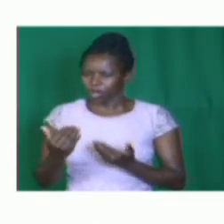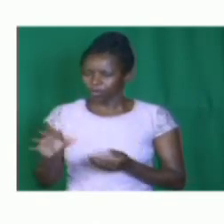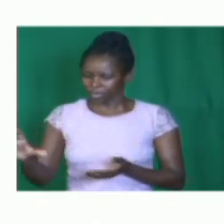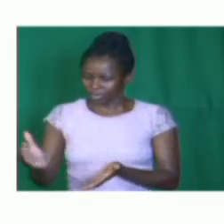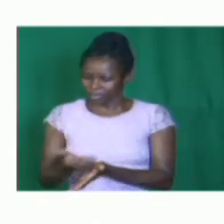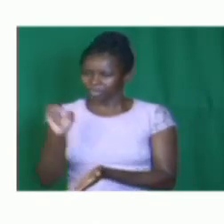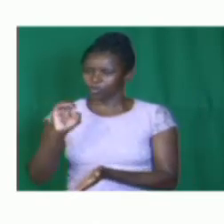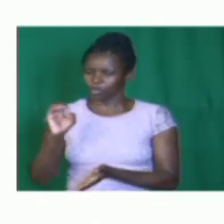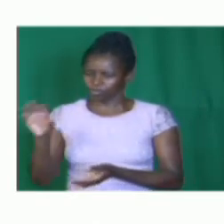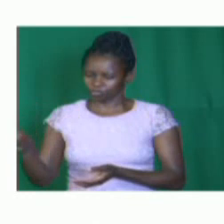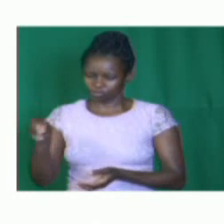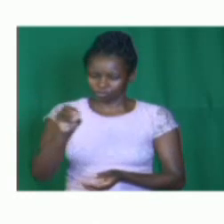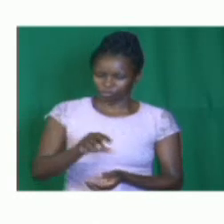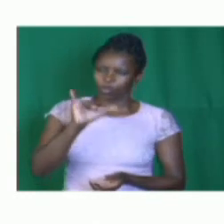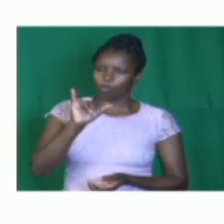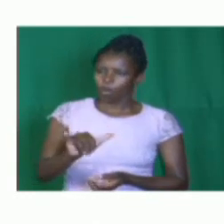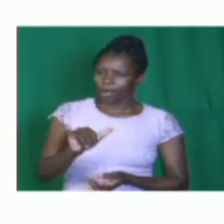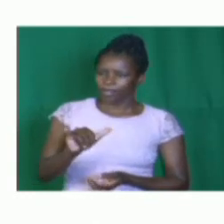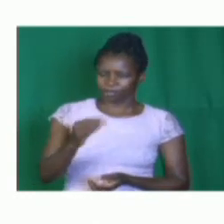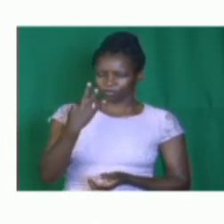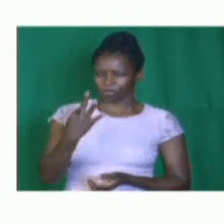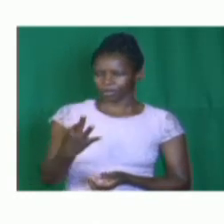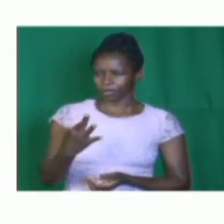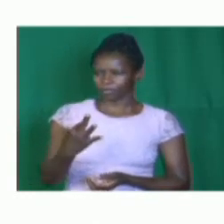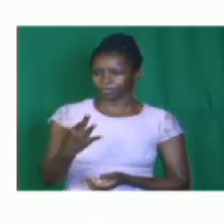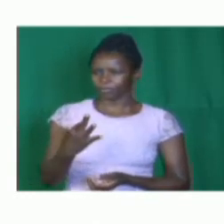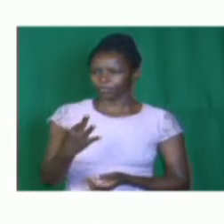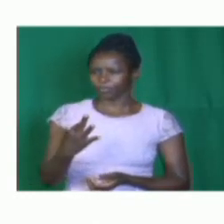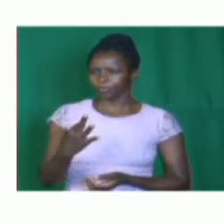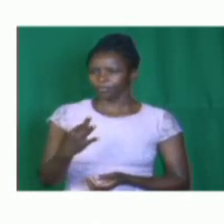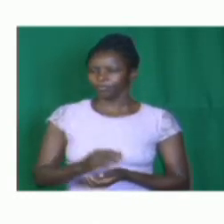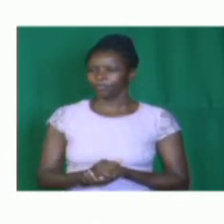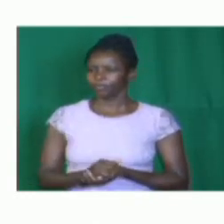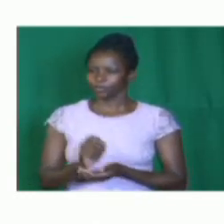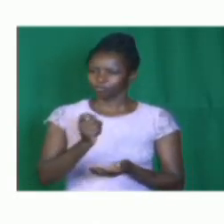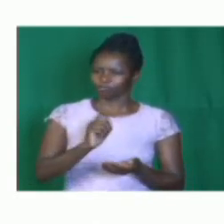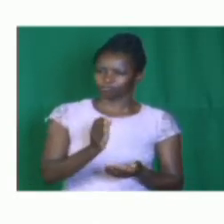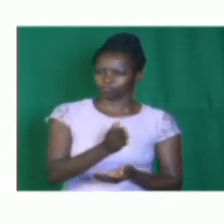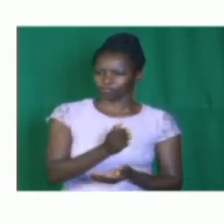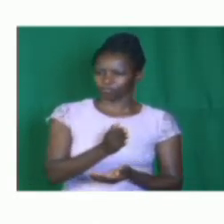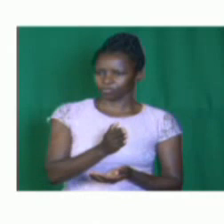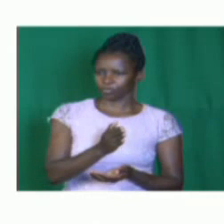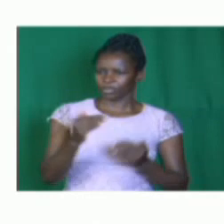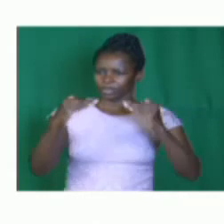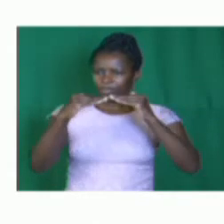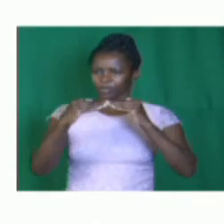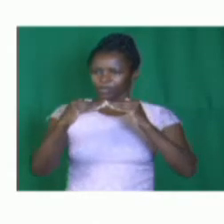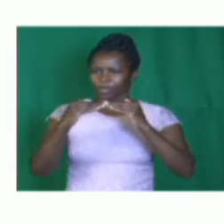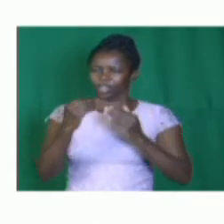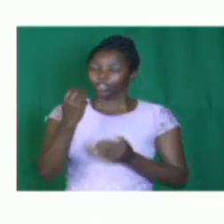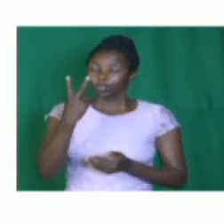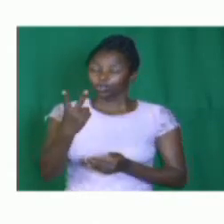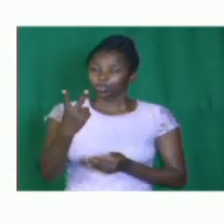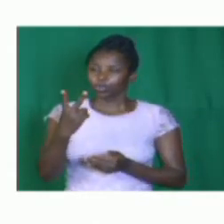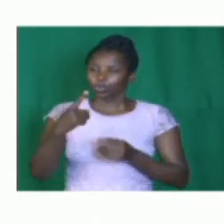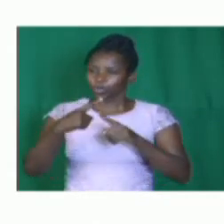equation and say y, which is what? Which is 3, goes there. It is supposed to be equal to 2